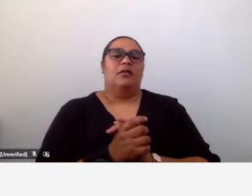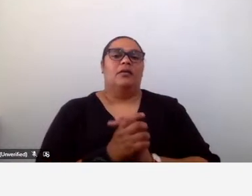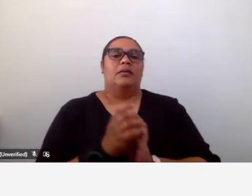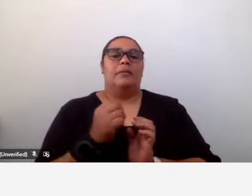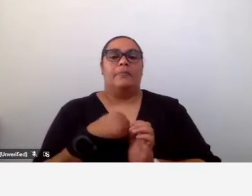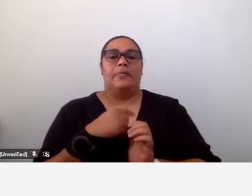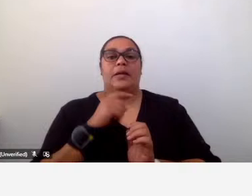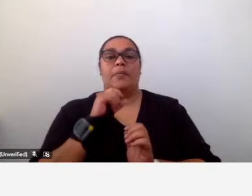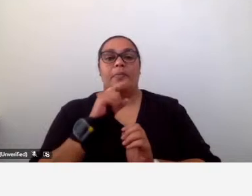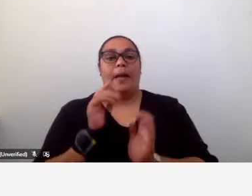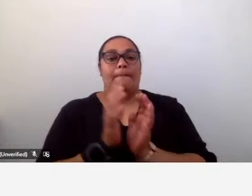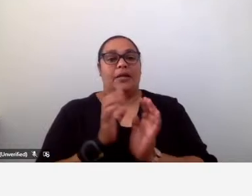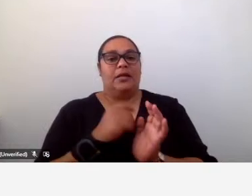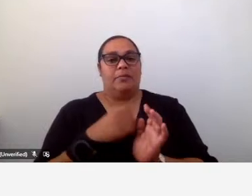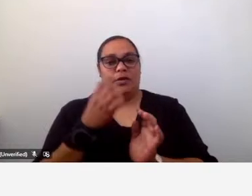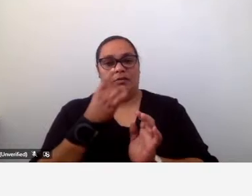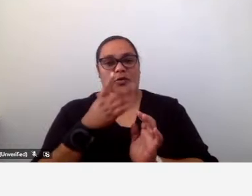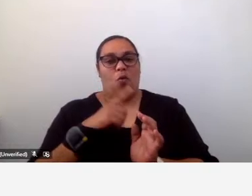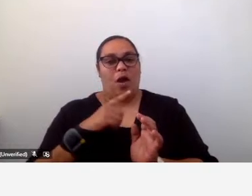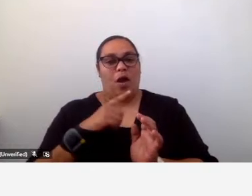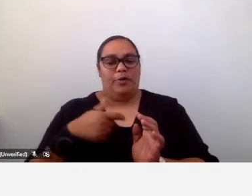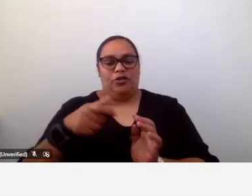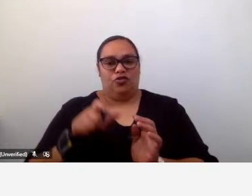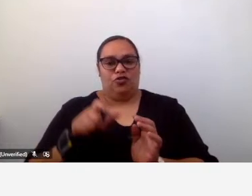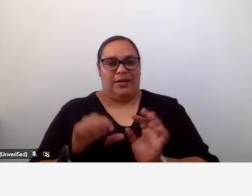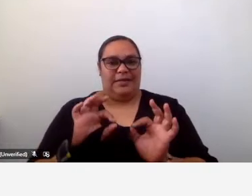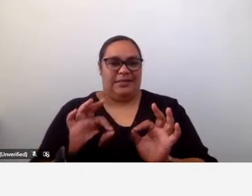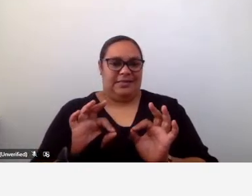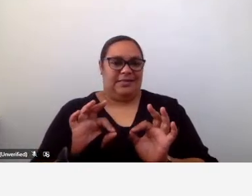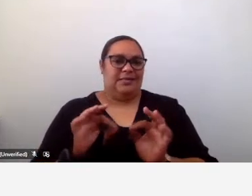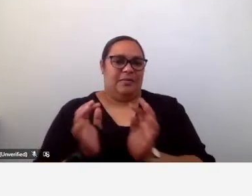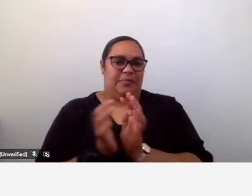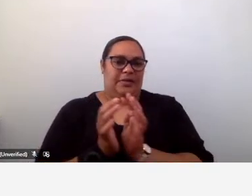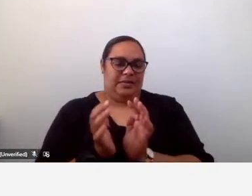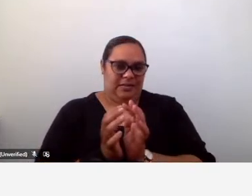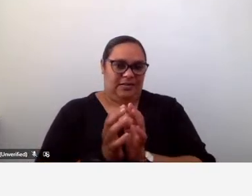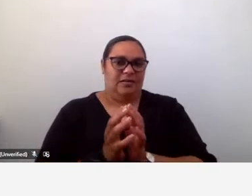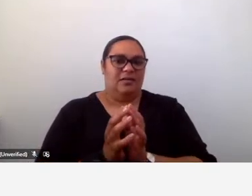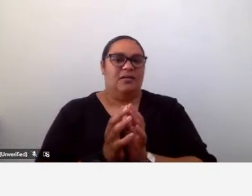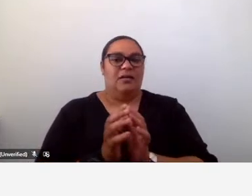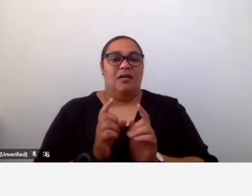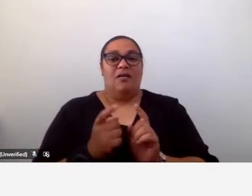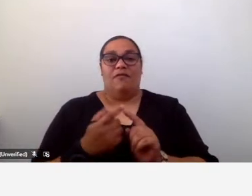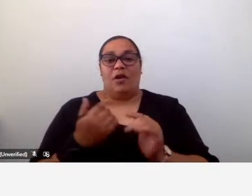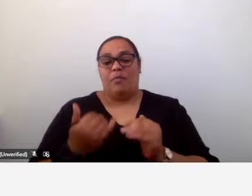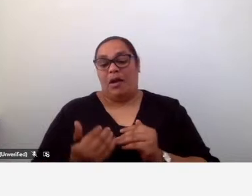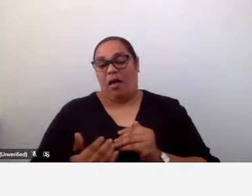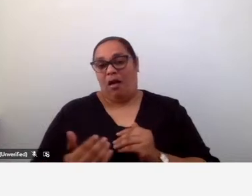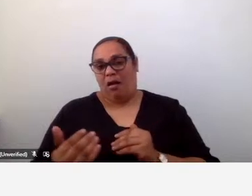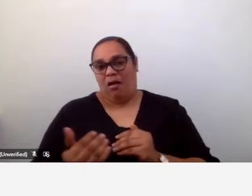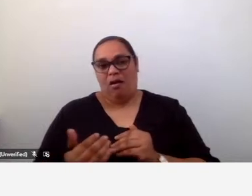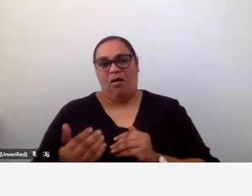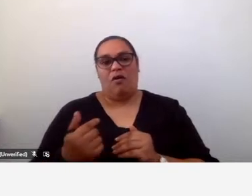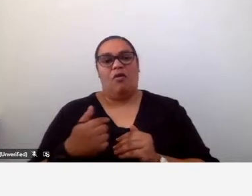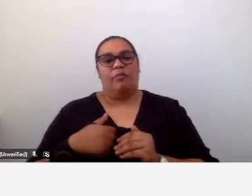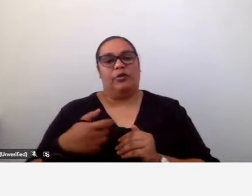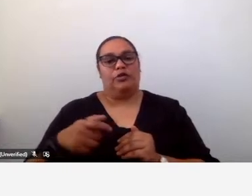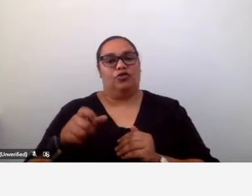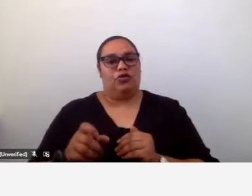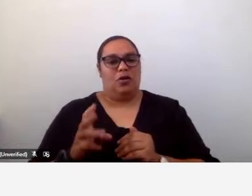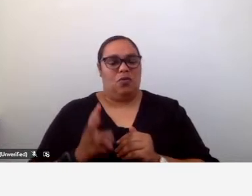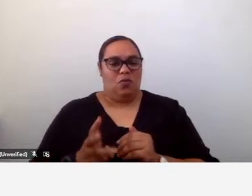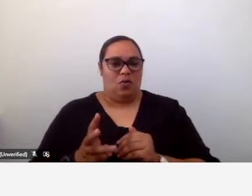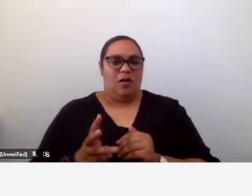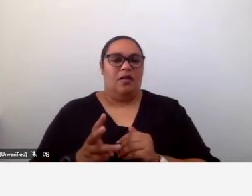said in that meeting, because I happen to chair that commission, as of now, I will chair it up